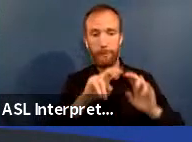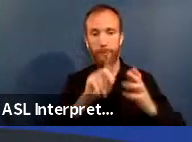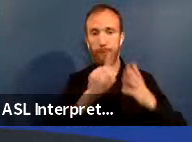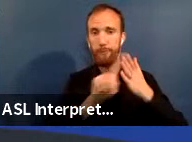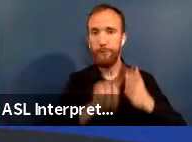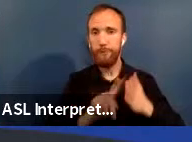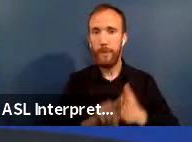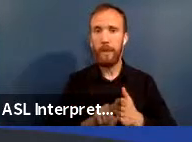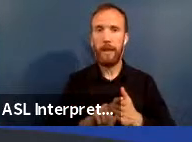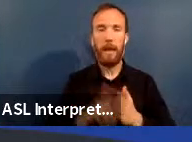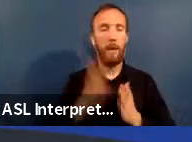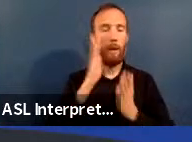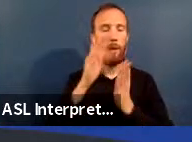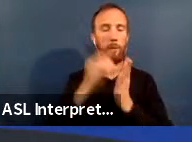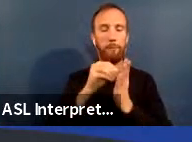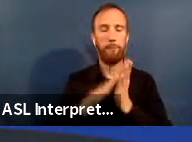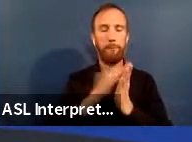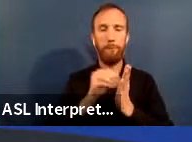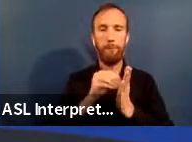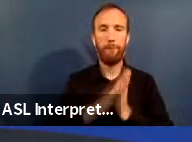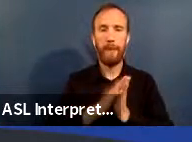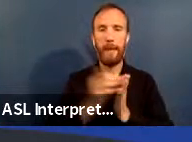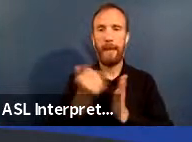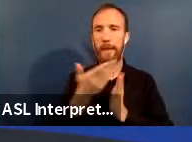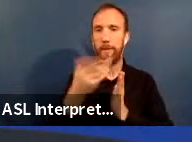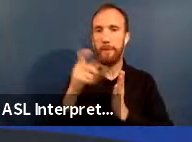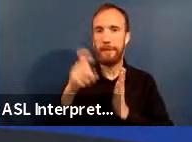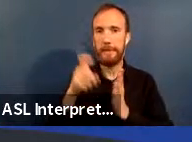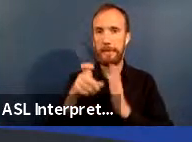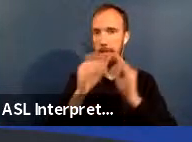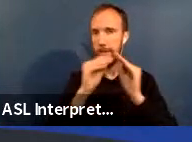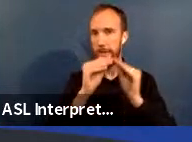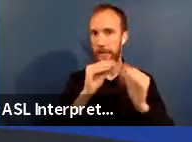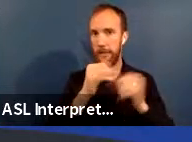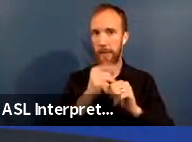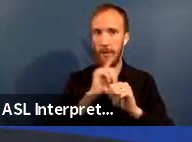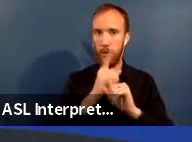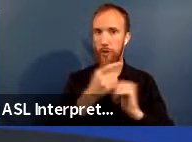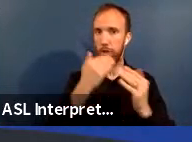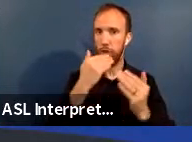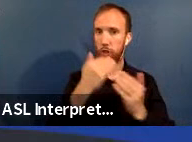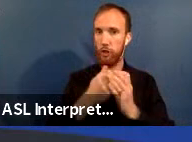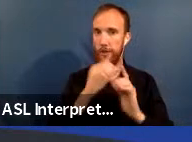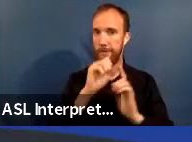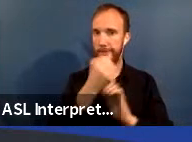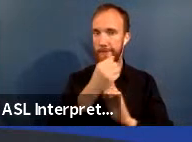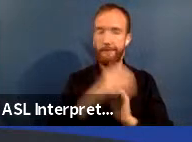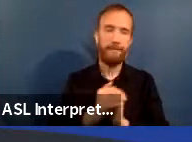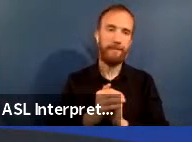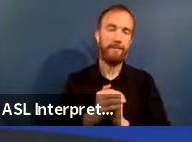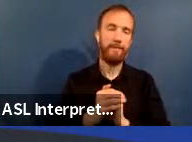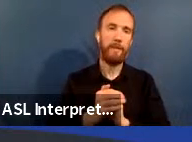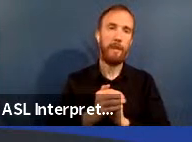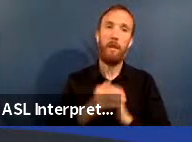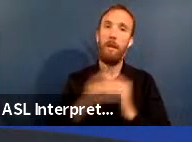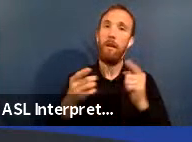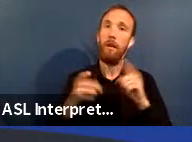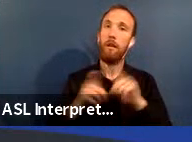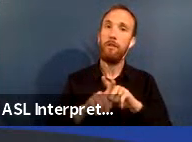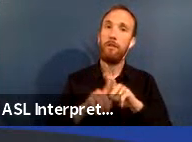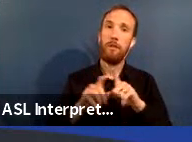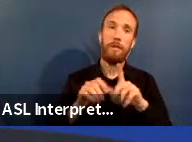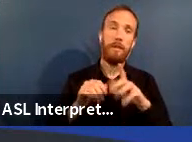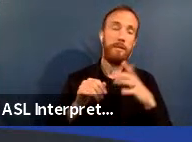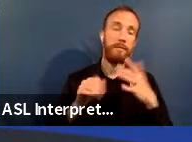any, to bring these buildings up to a state of good condition. Or alternatively, based on the age and